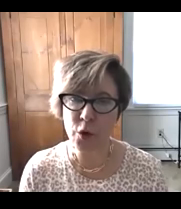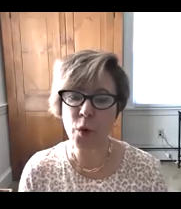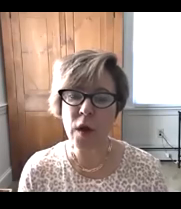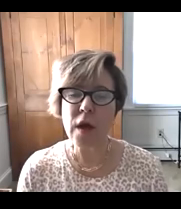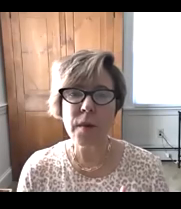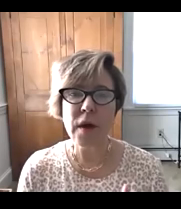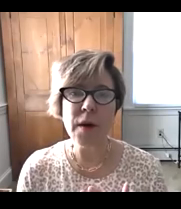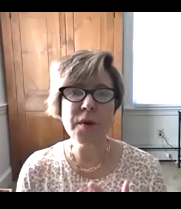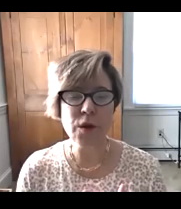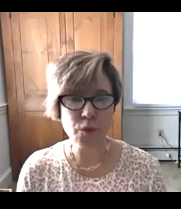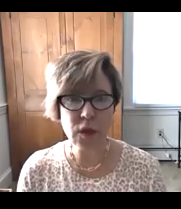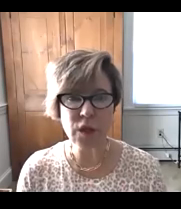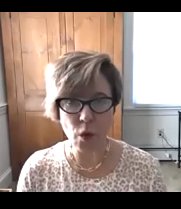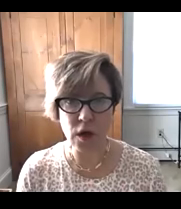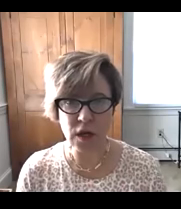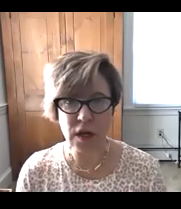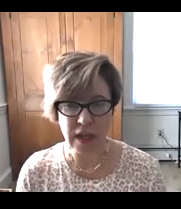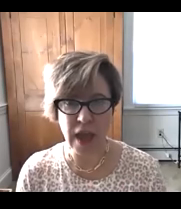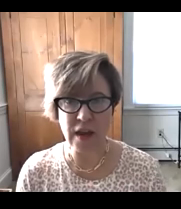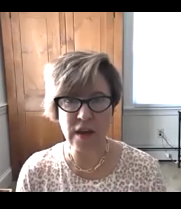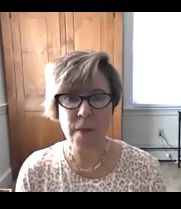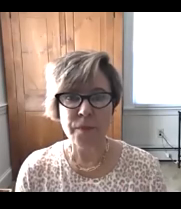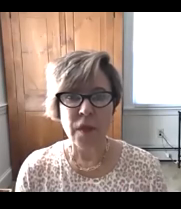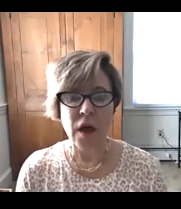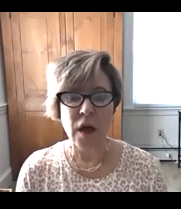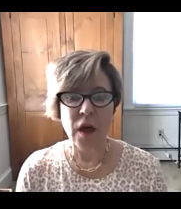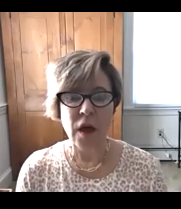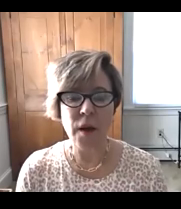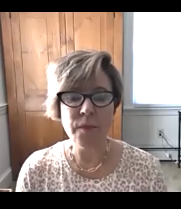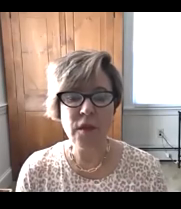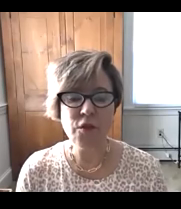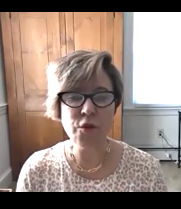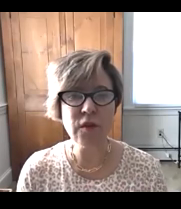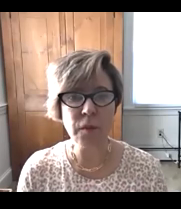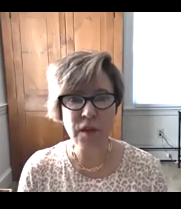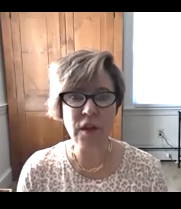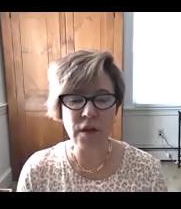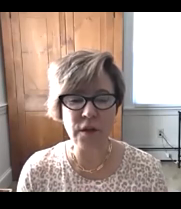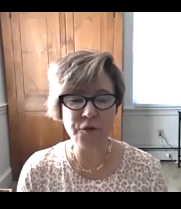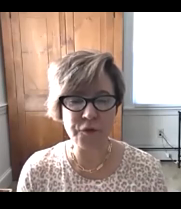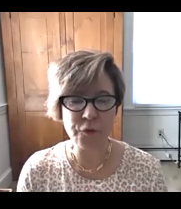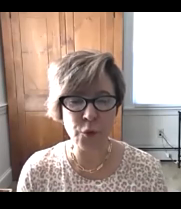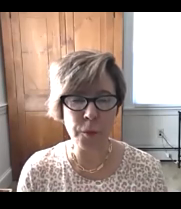flu, but I really wanted, again, to do something